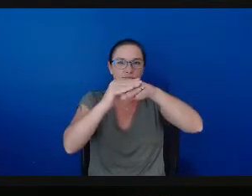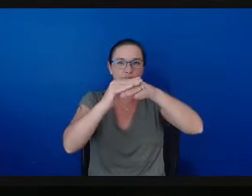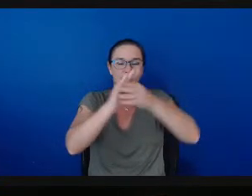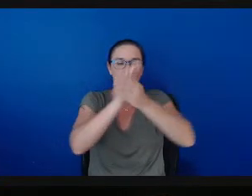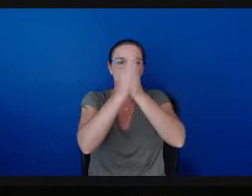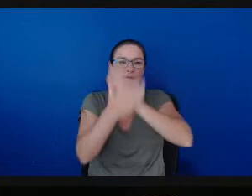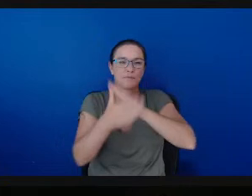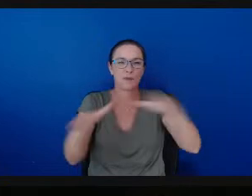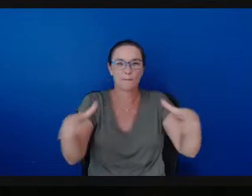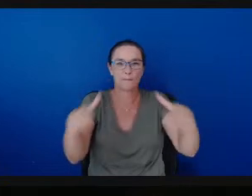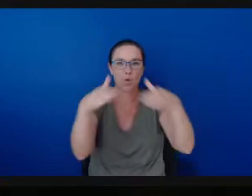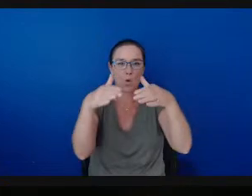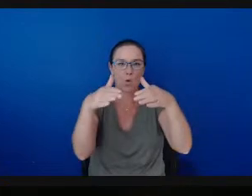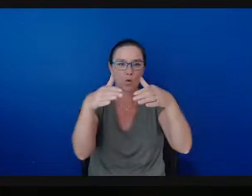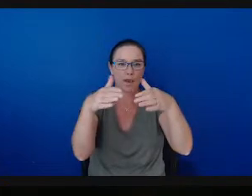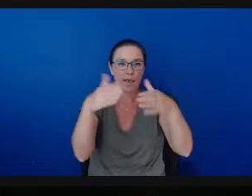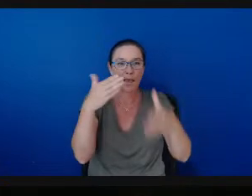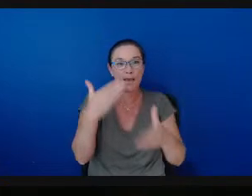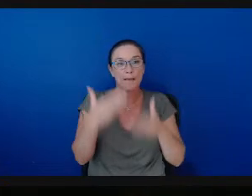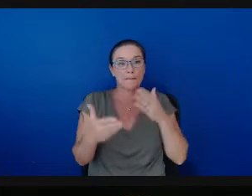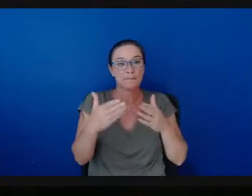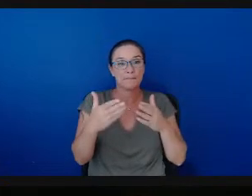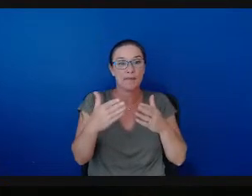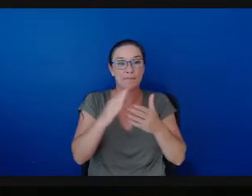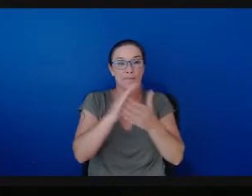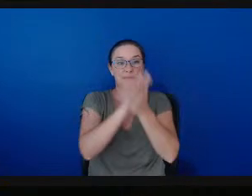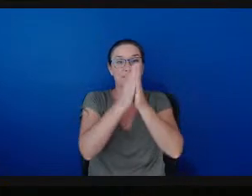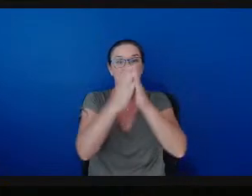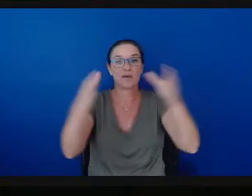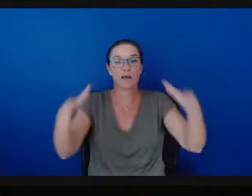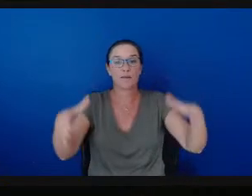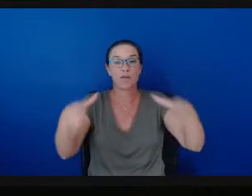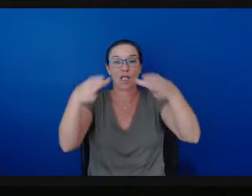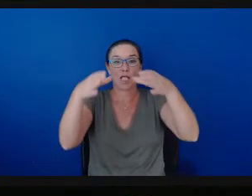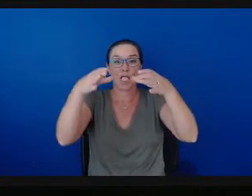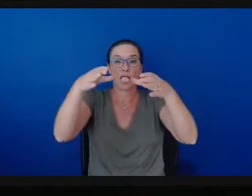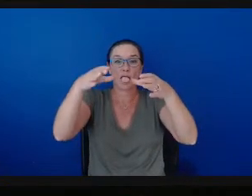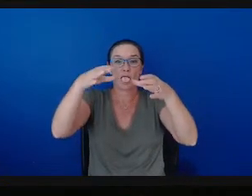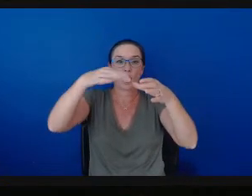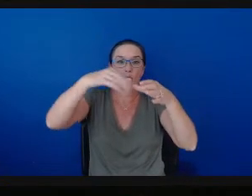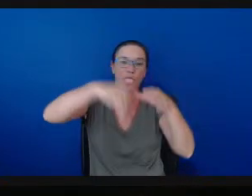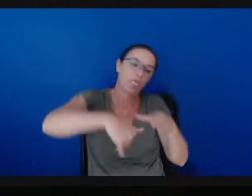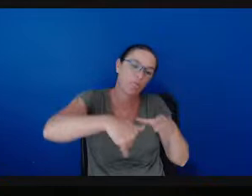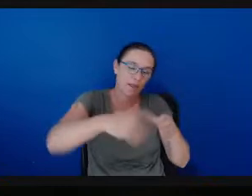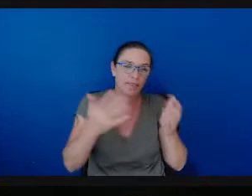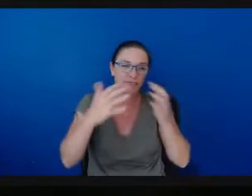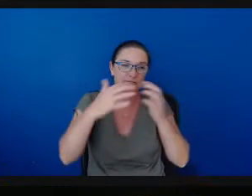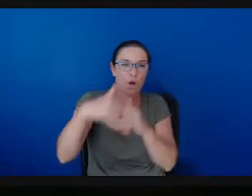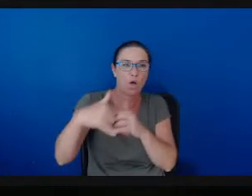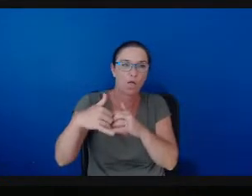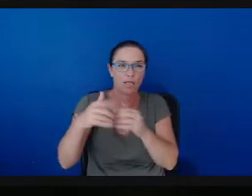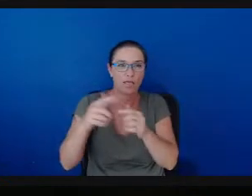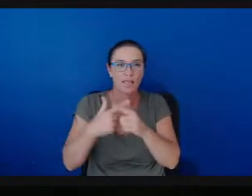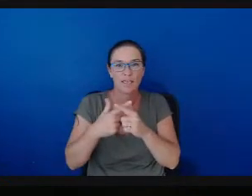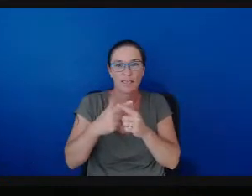some points, they may become top-heavy and collapse back in, and so they adjust that way as well over time.